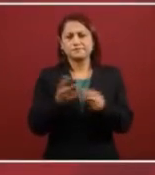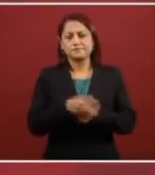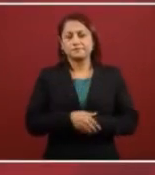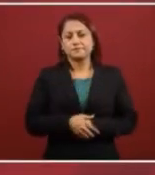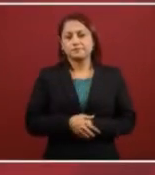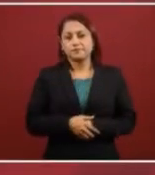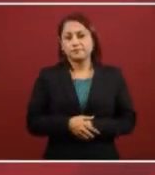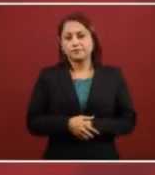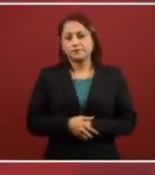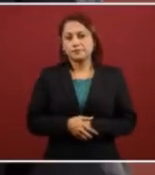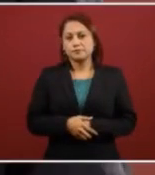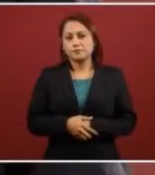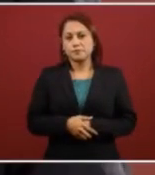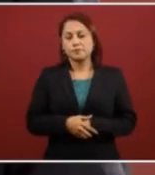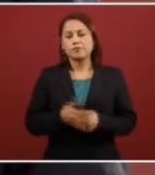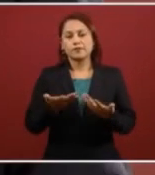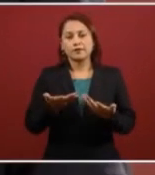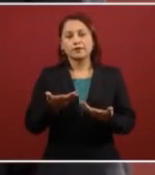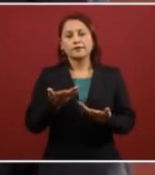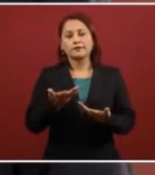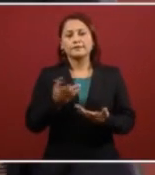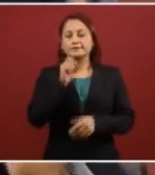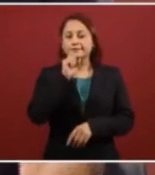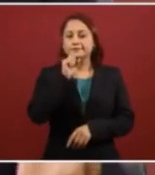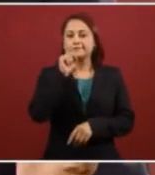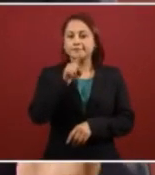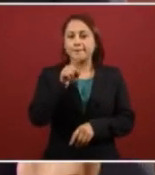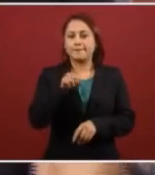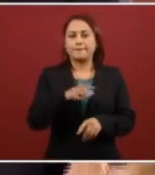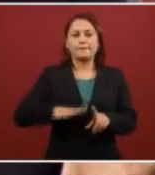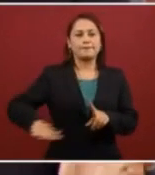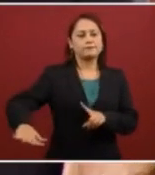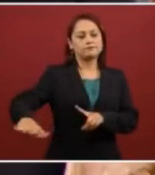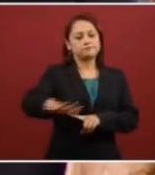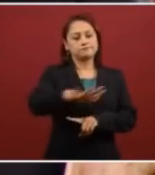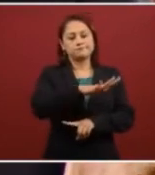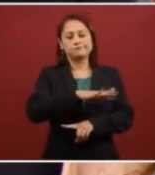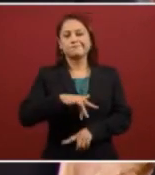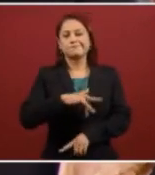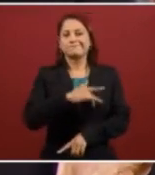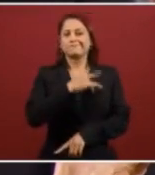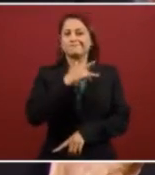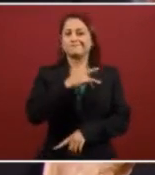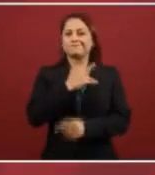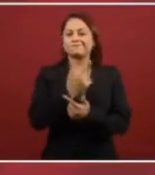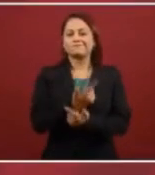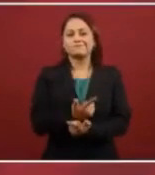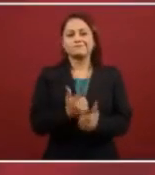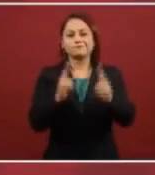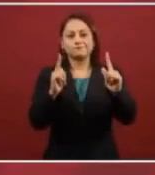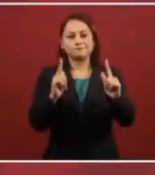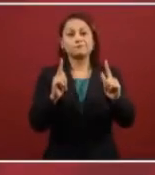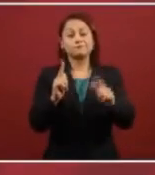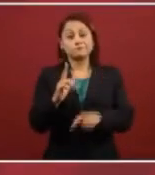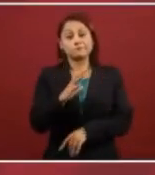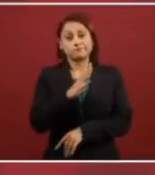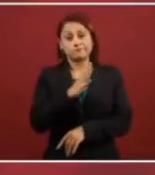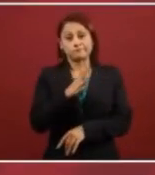el ambiente, with the atmósfera ambient, de libertad, atmosphere of liberty that we